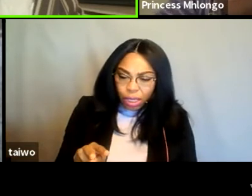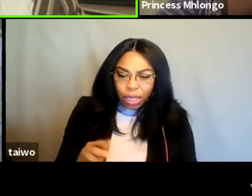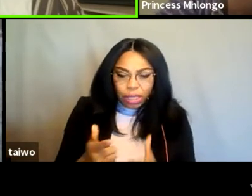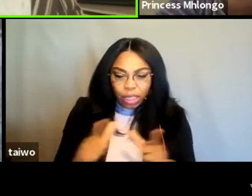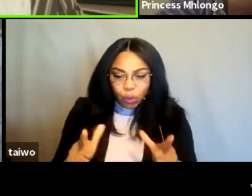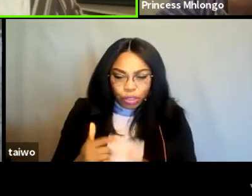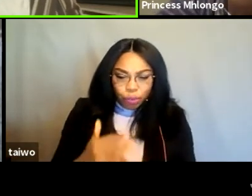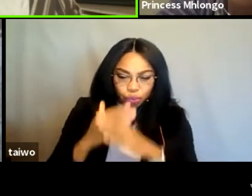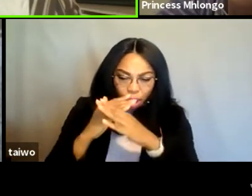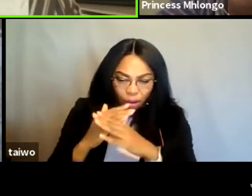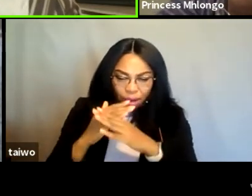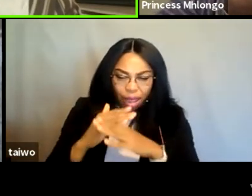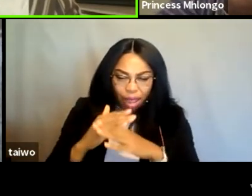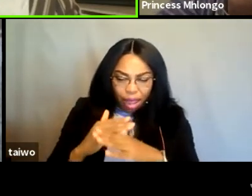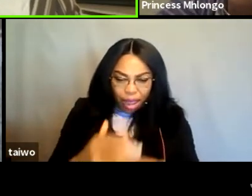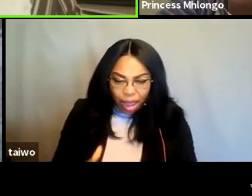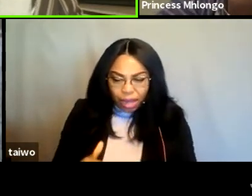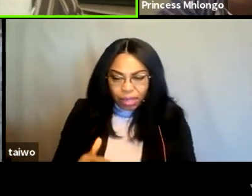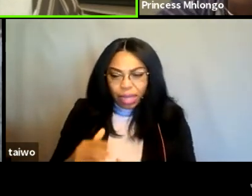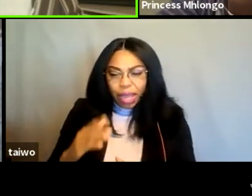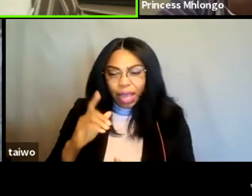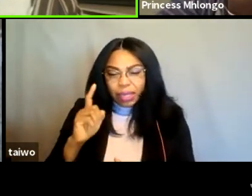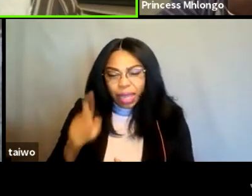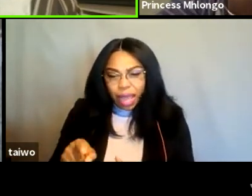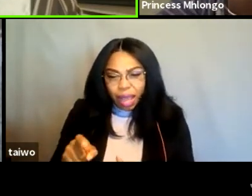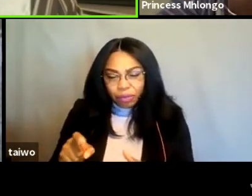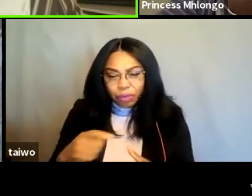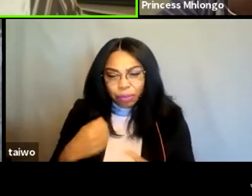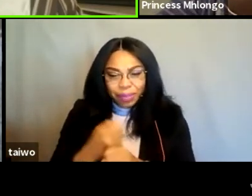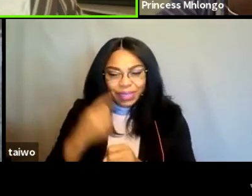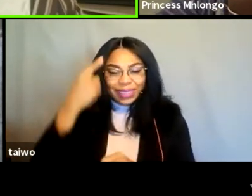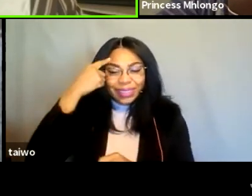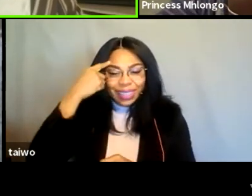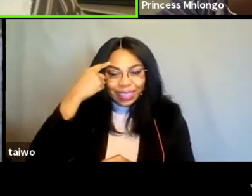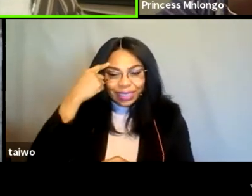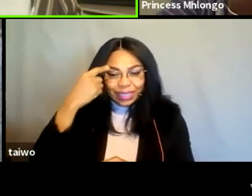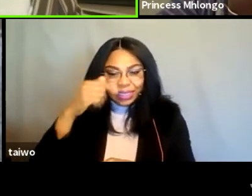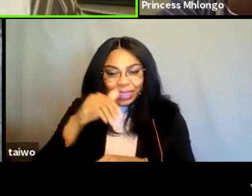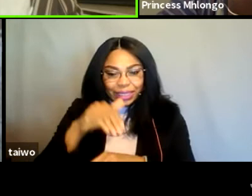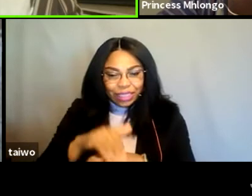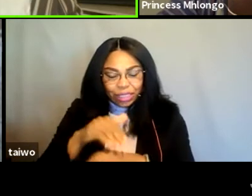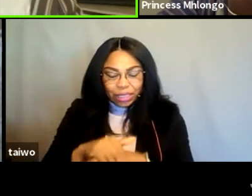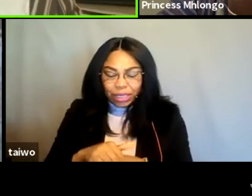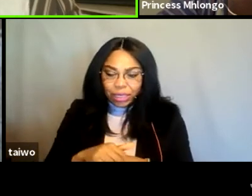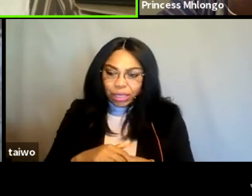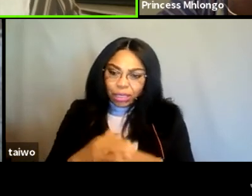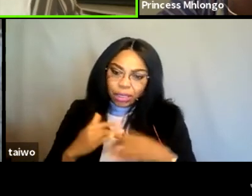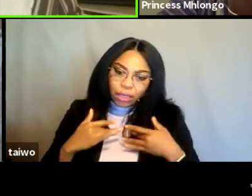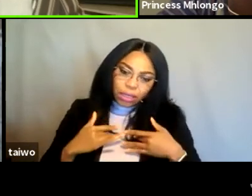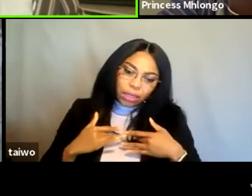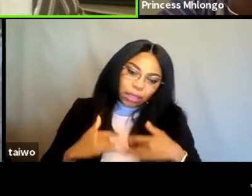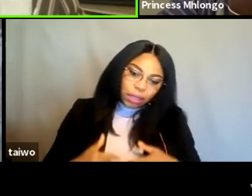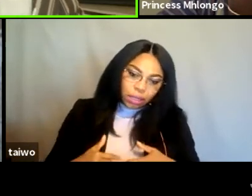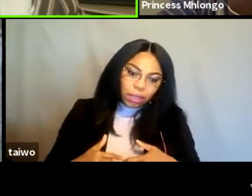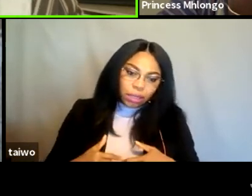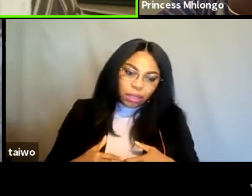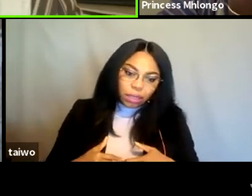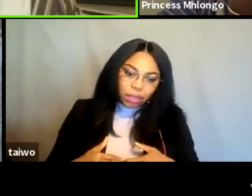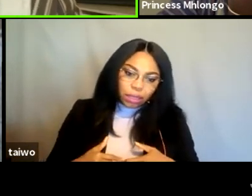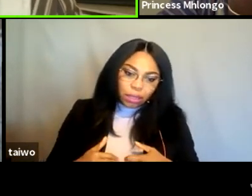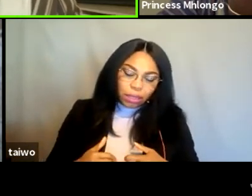barrier and have to make sense in English was disheartening for me as a Motswana.